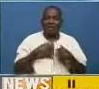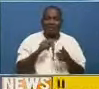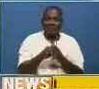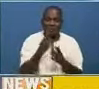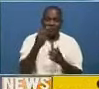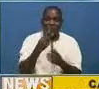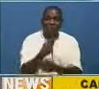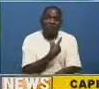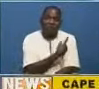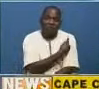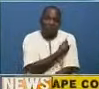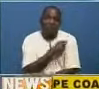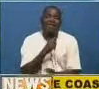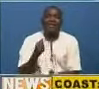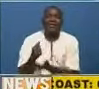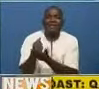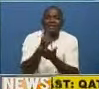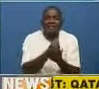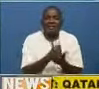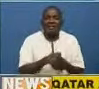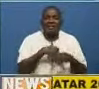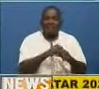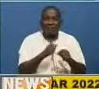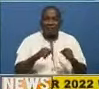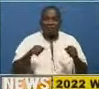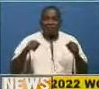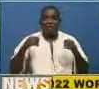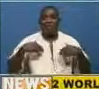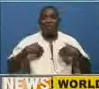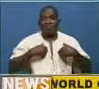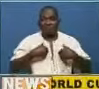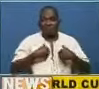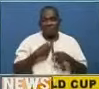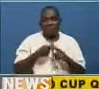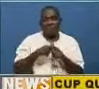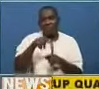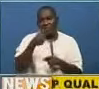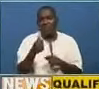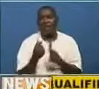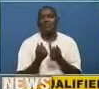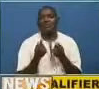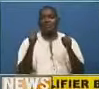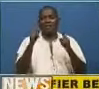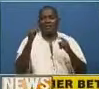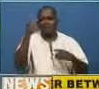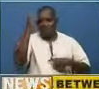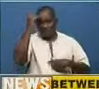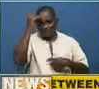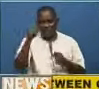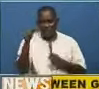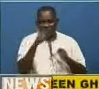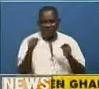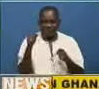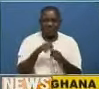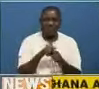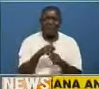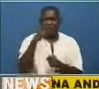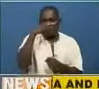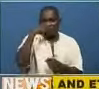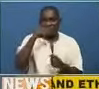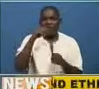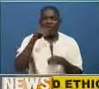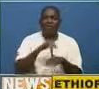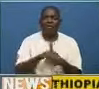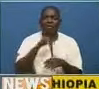I2 vaccine is to help protect the poultry industry from another outbreak as it battles the avian influenza or